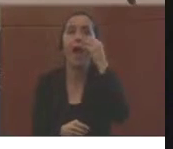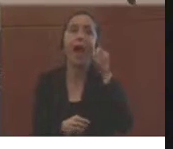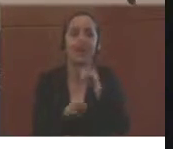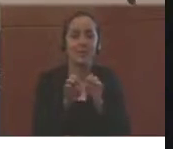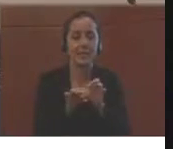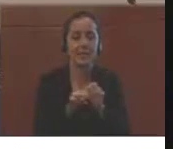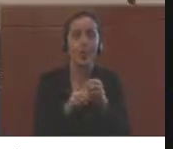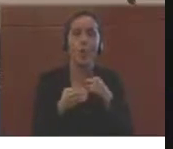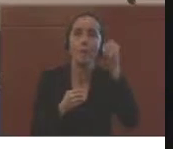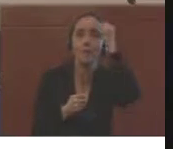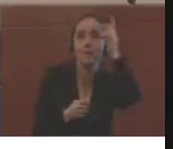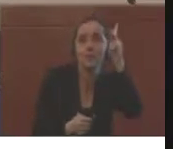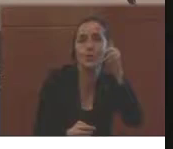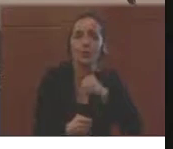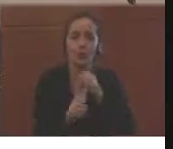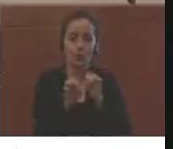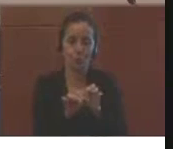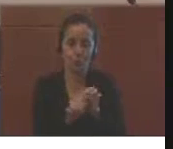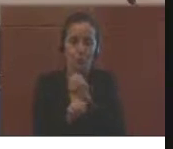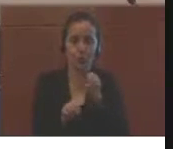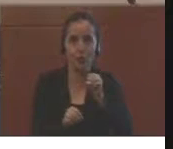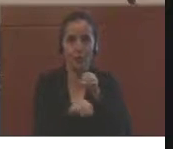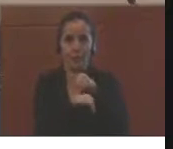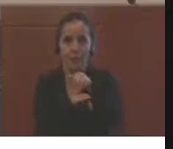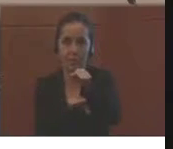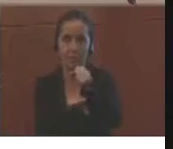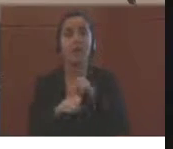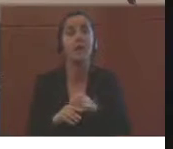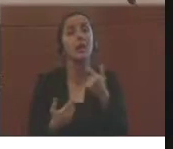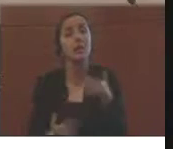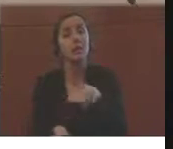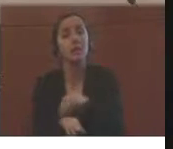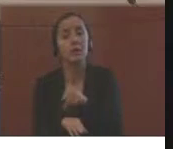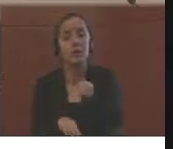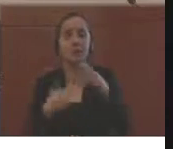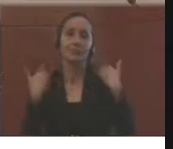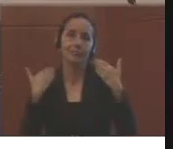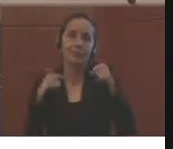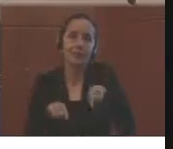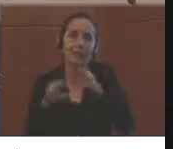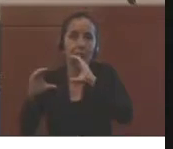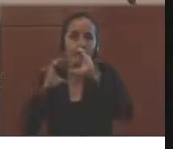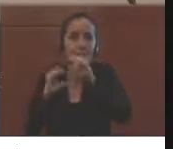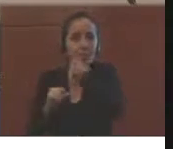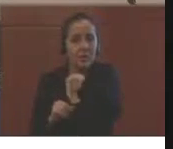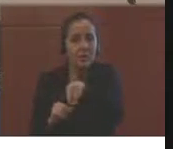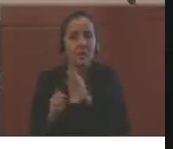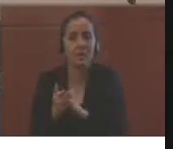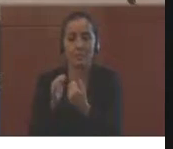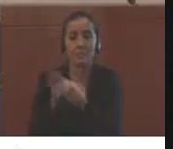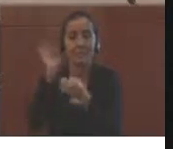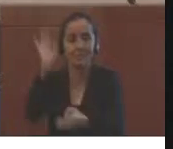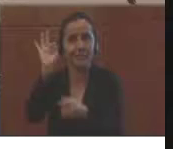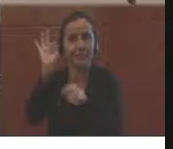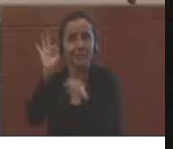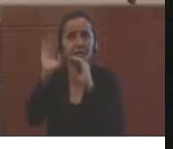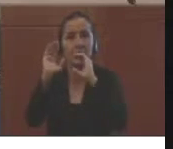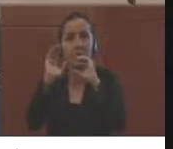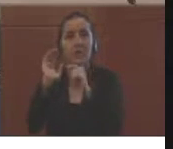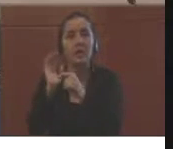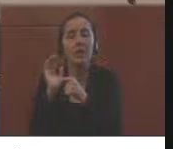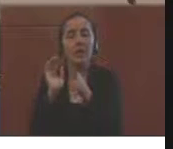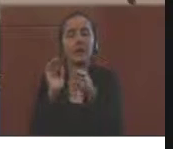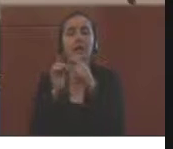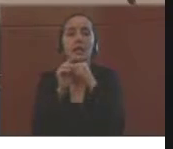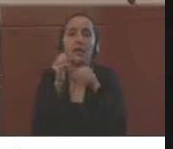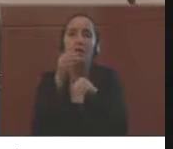website you will be able to make comments. In the case of the communiqué of Guayaquil, that document will